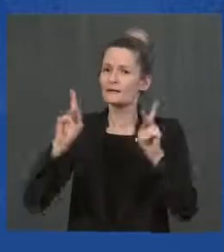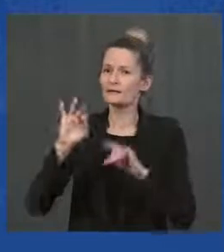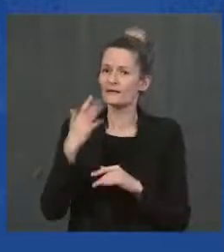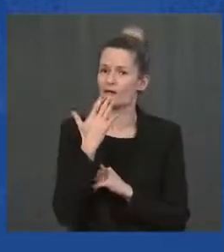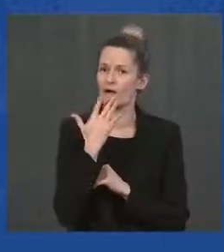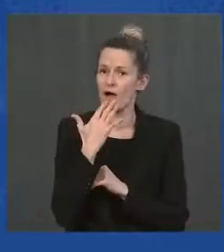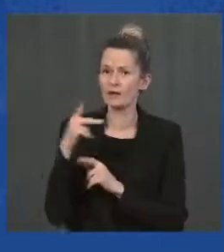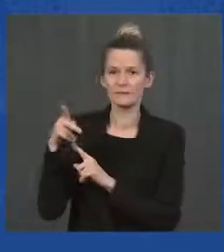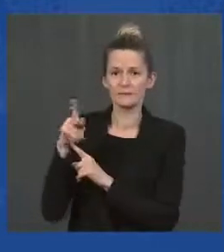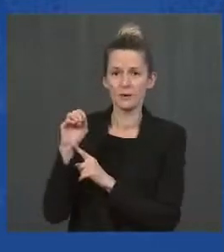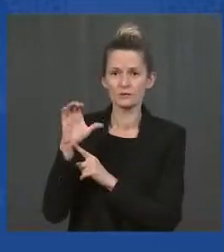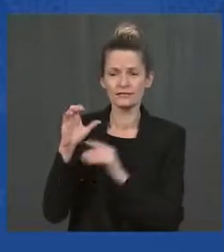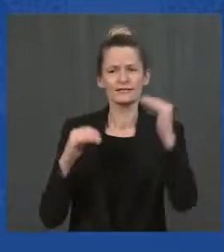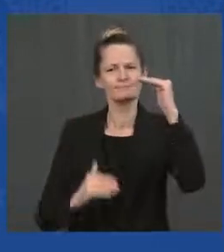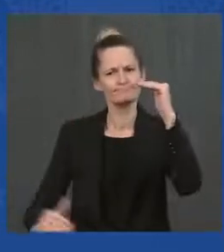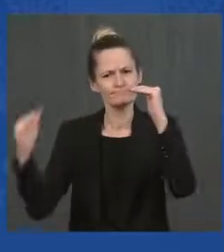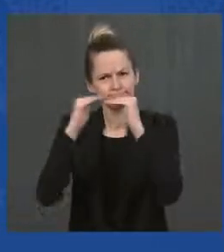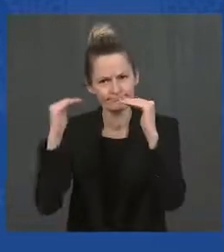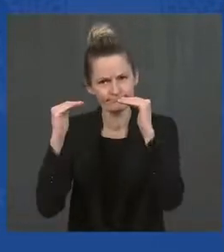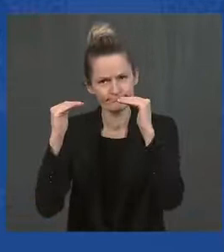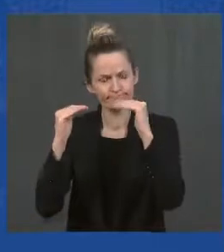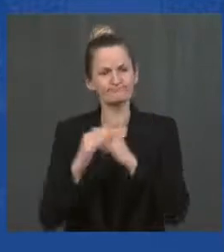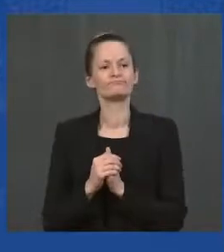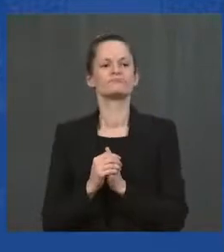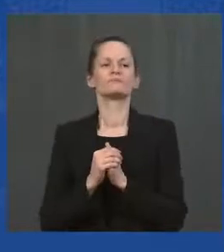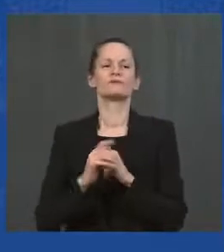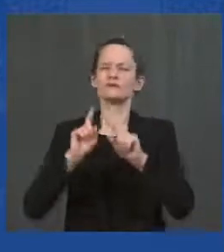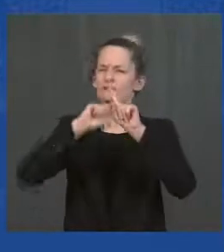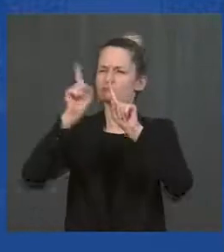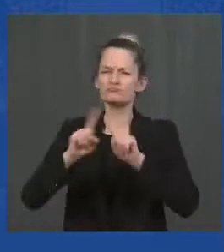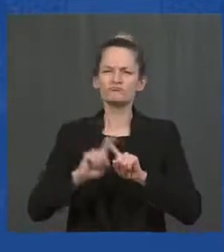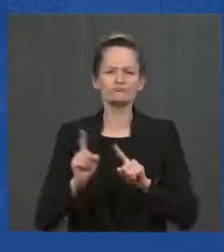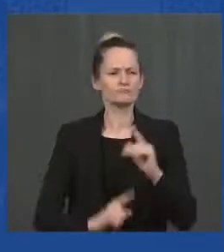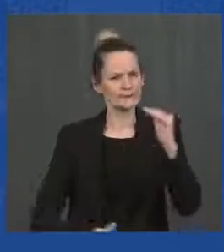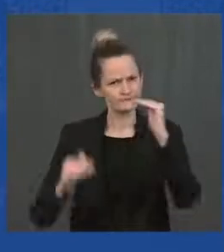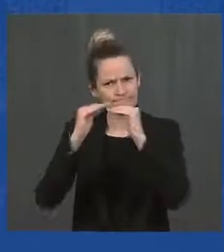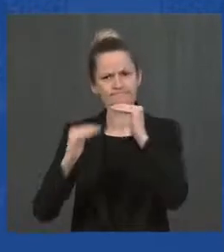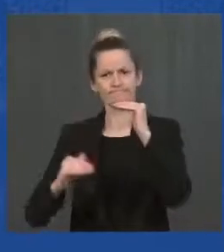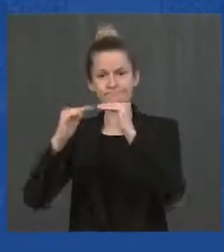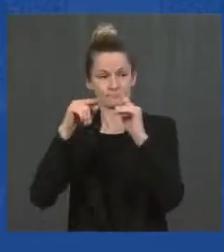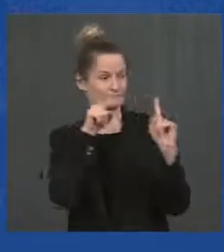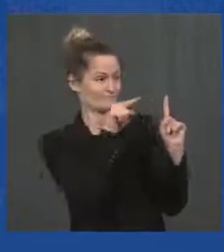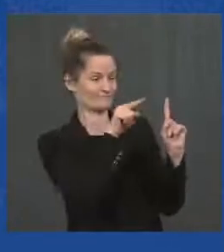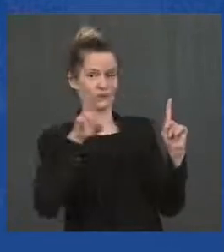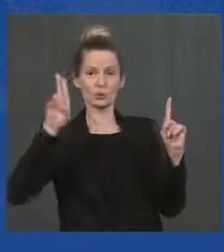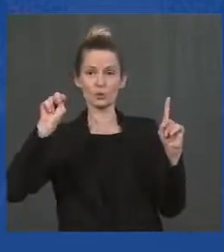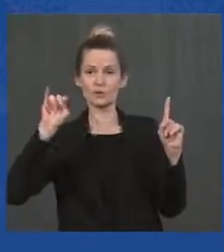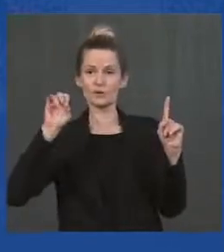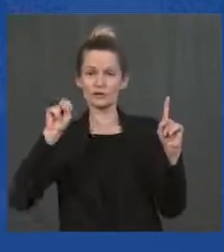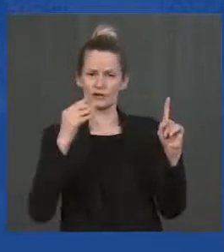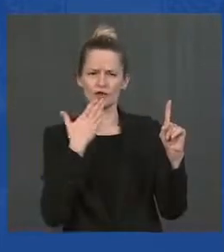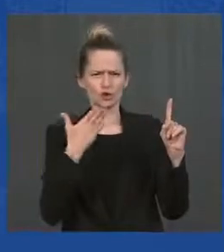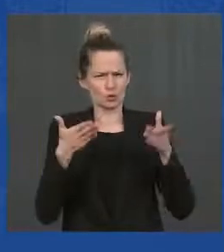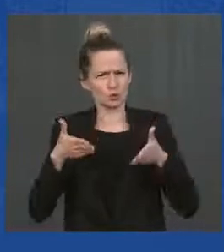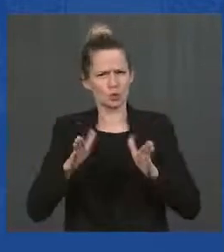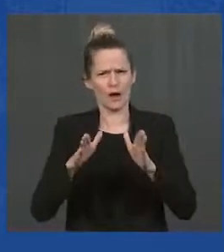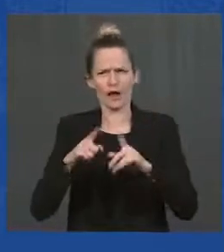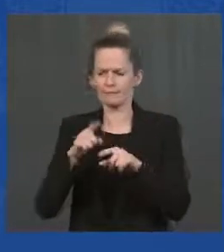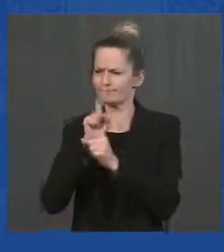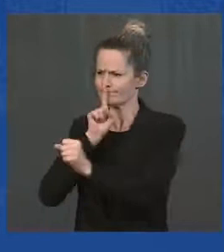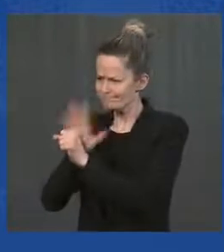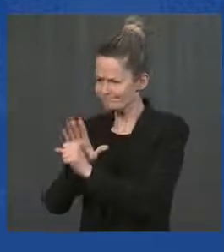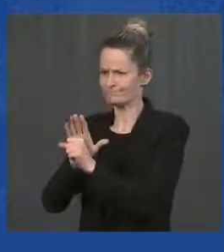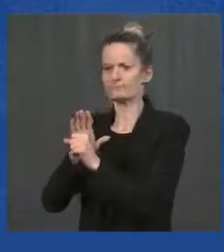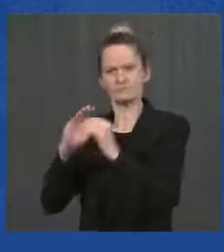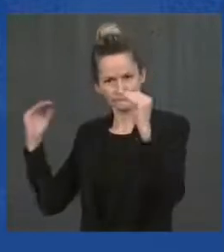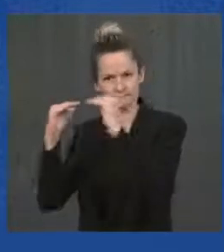because unions are the best way to guarantee equal pay, close the wage gaps, and fight discrimination at work. We